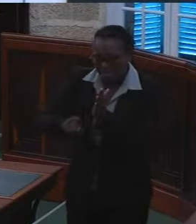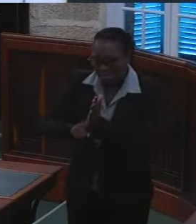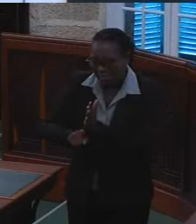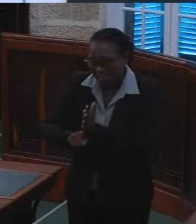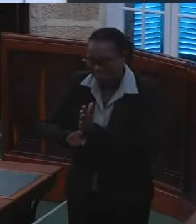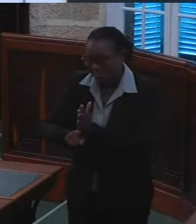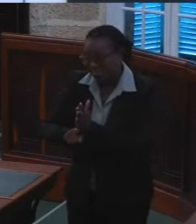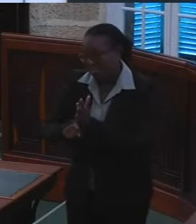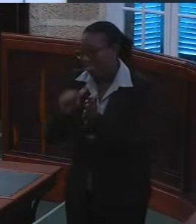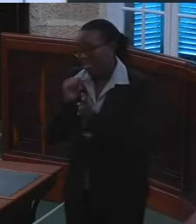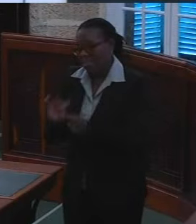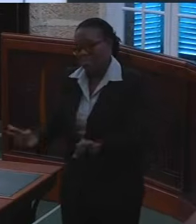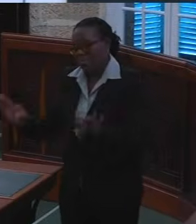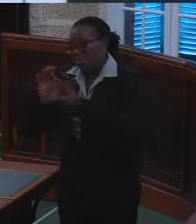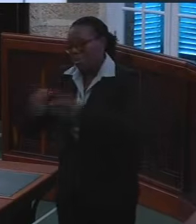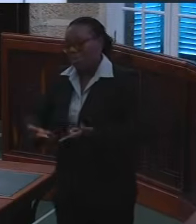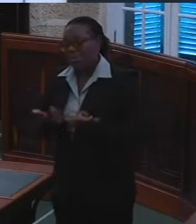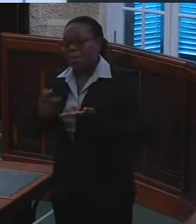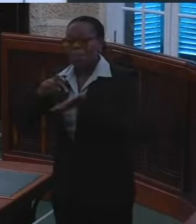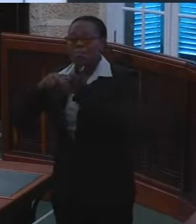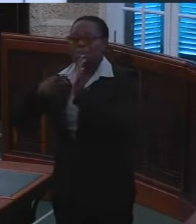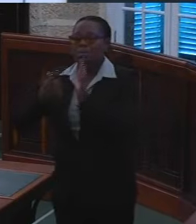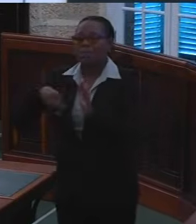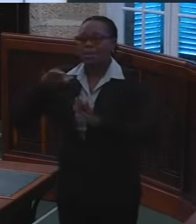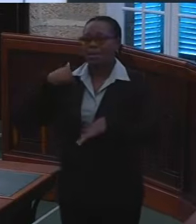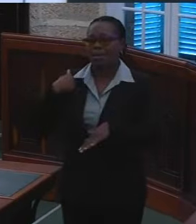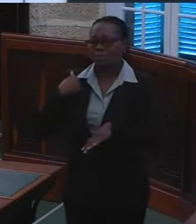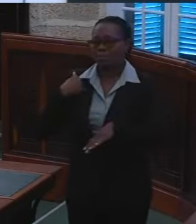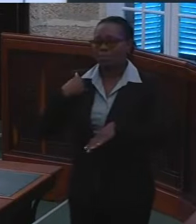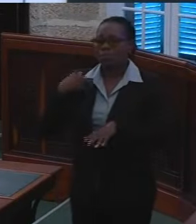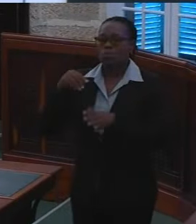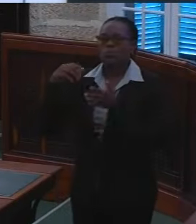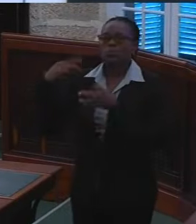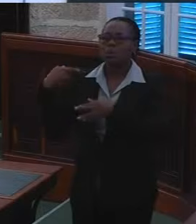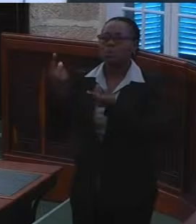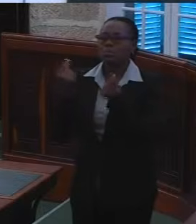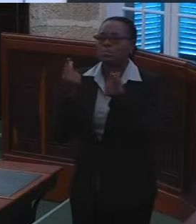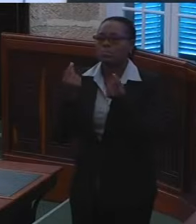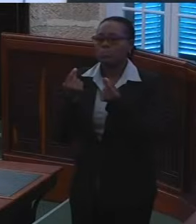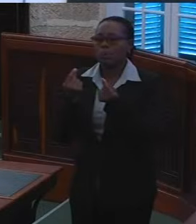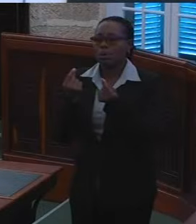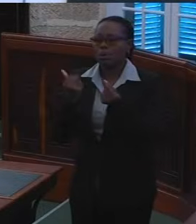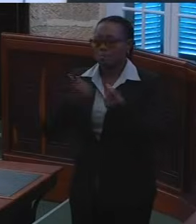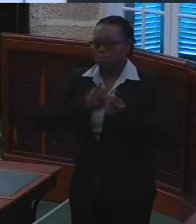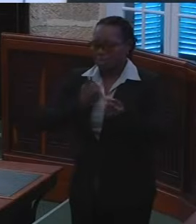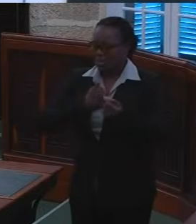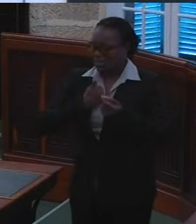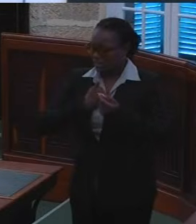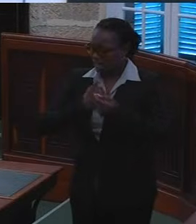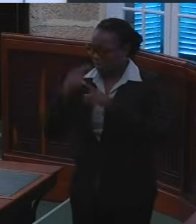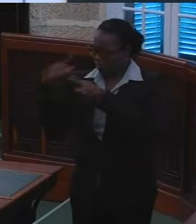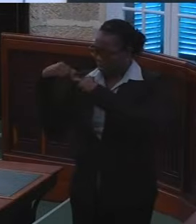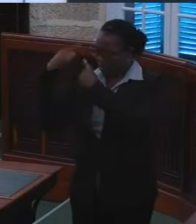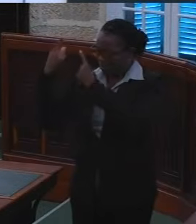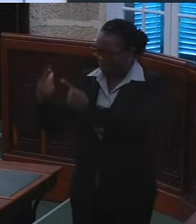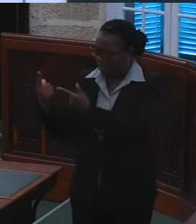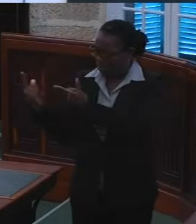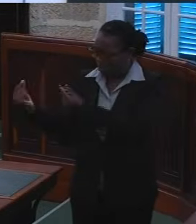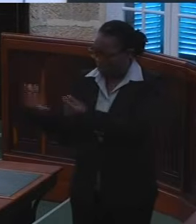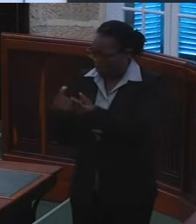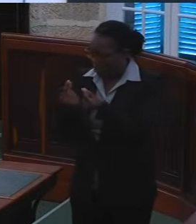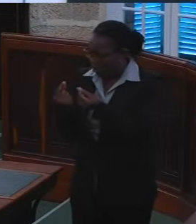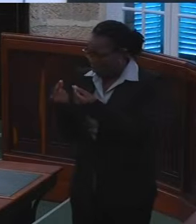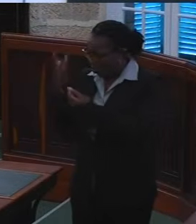other words, we have a responsibility to look at ourselves, where we are, reflect on what we have done, how we have done it, why we have